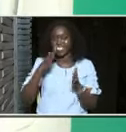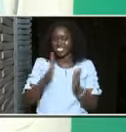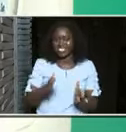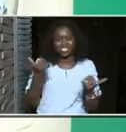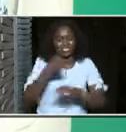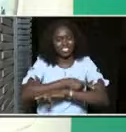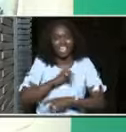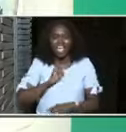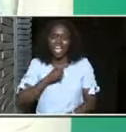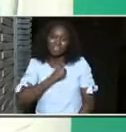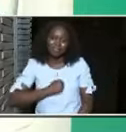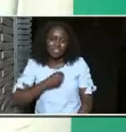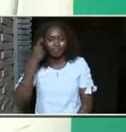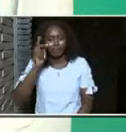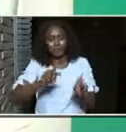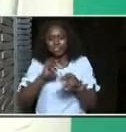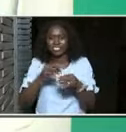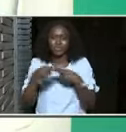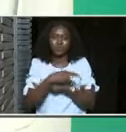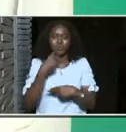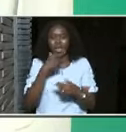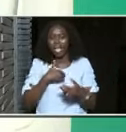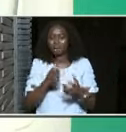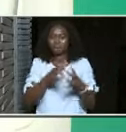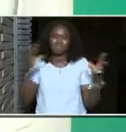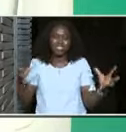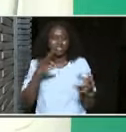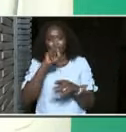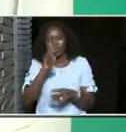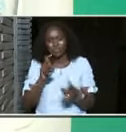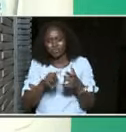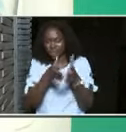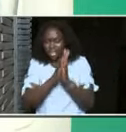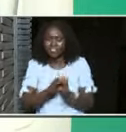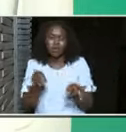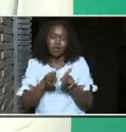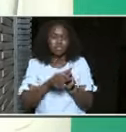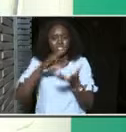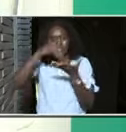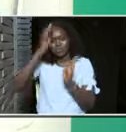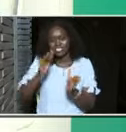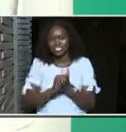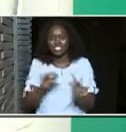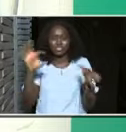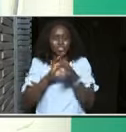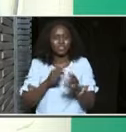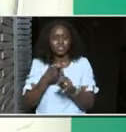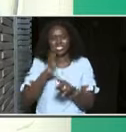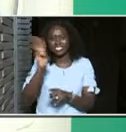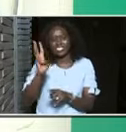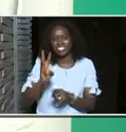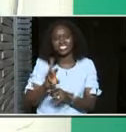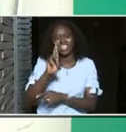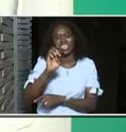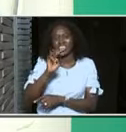apologize to people in the room who had a lot of questions to ask, and also the students who joined us from six remote locations, because